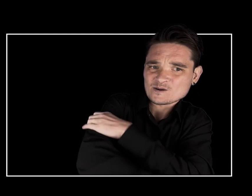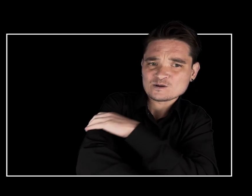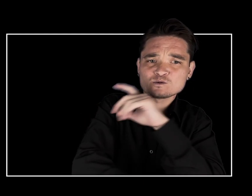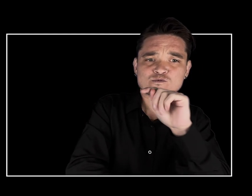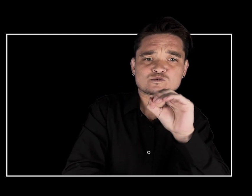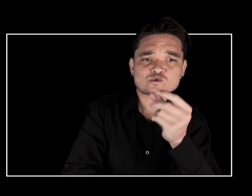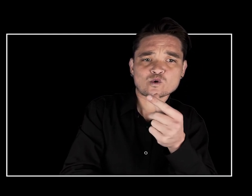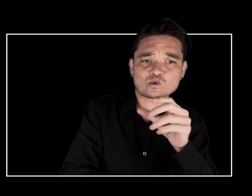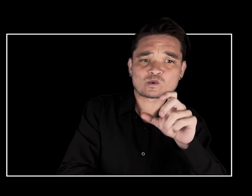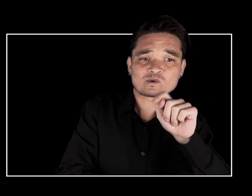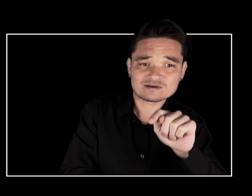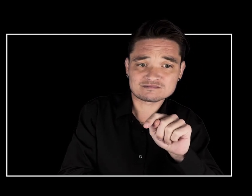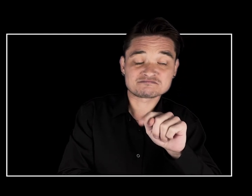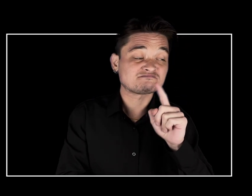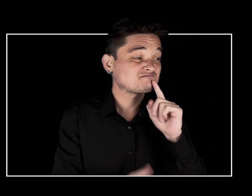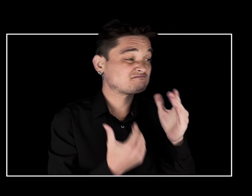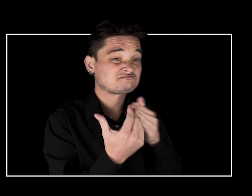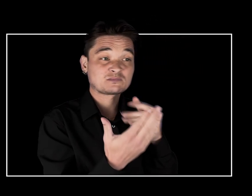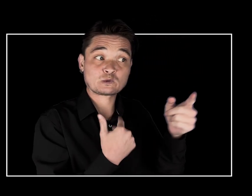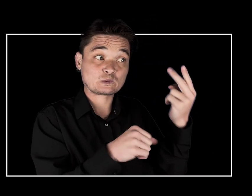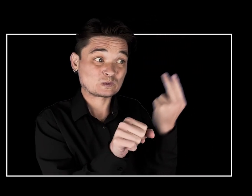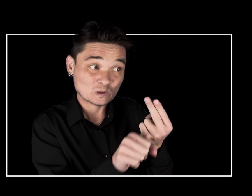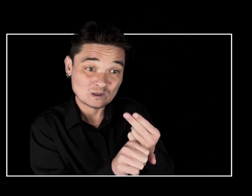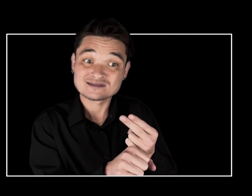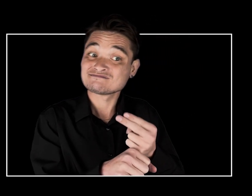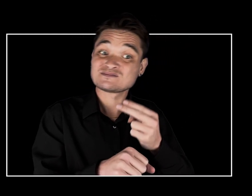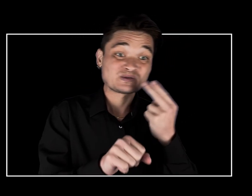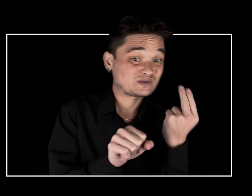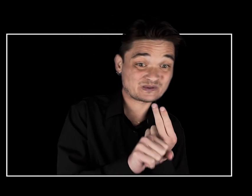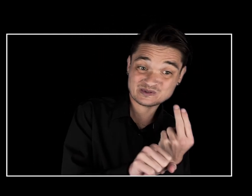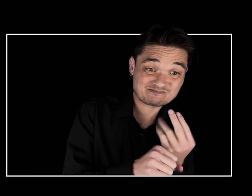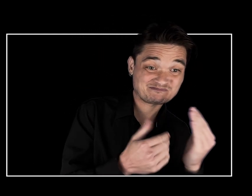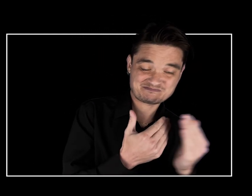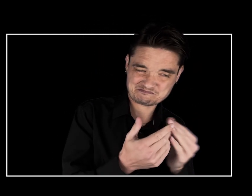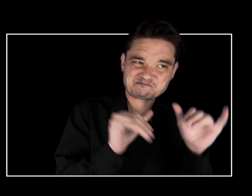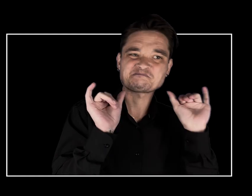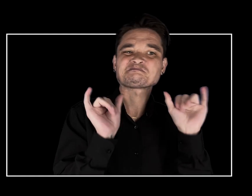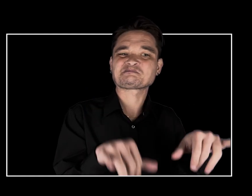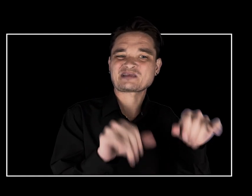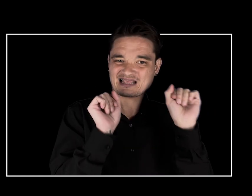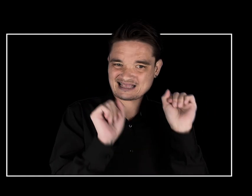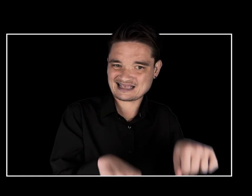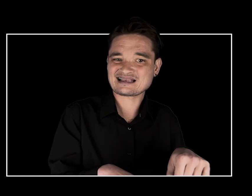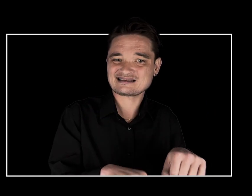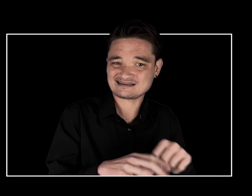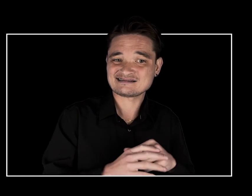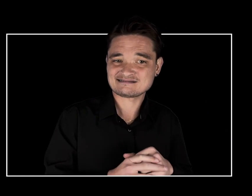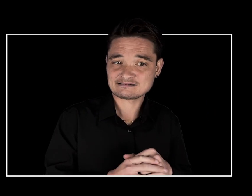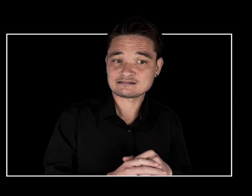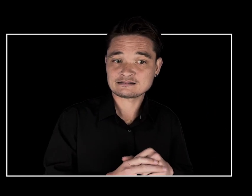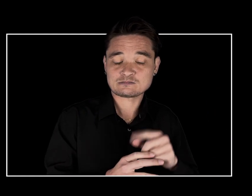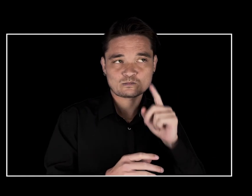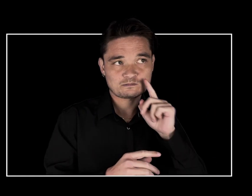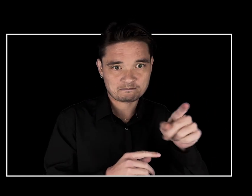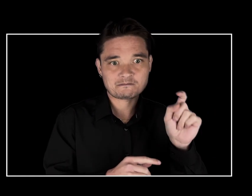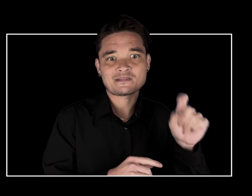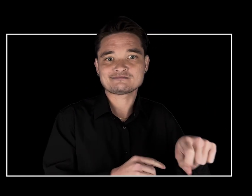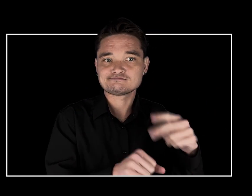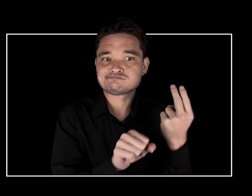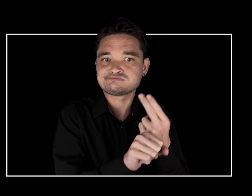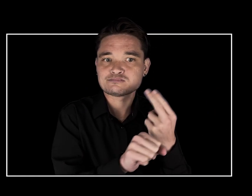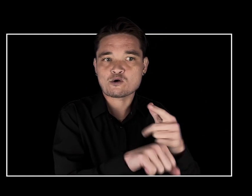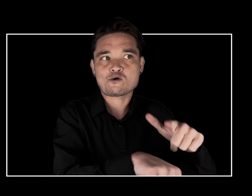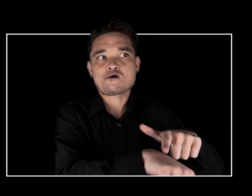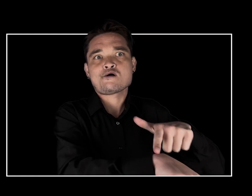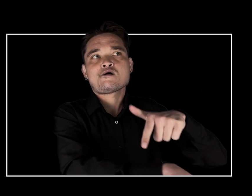death if the tourniquet is not used than lose a limb if it is. It takes hours of wearing a tourniquet before